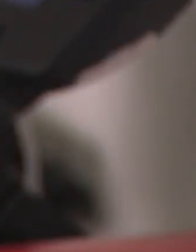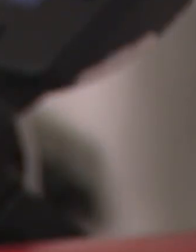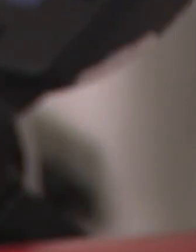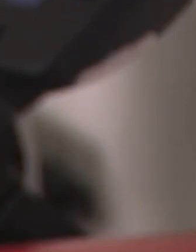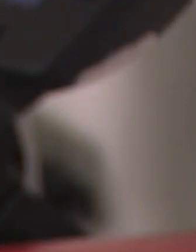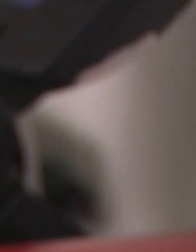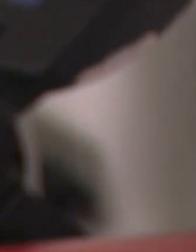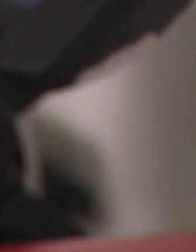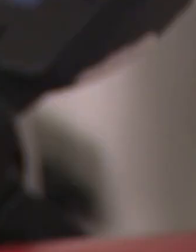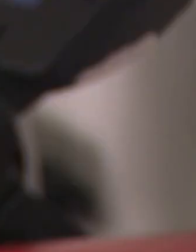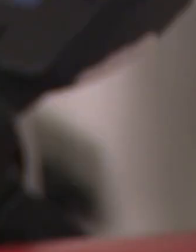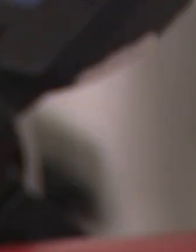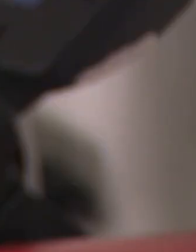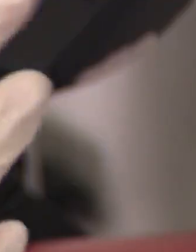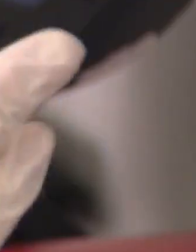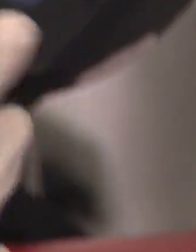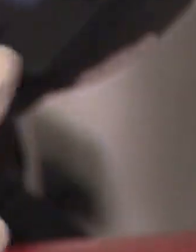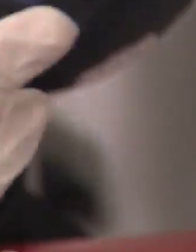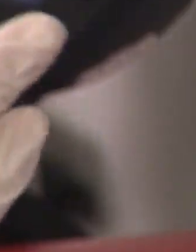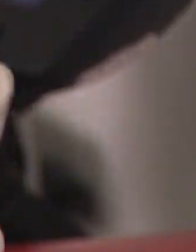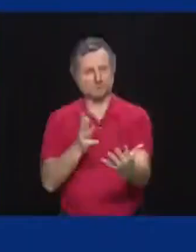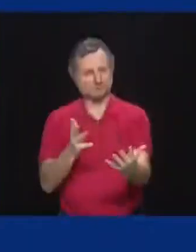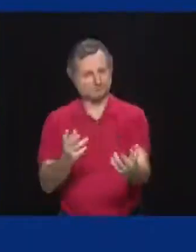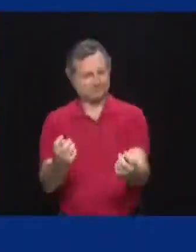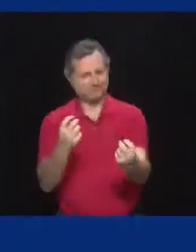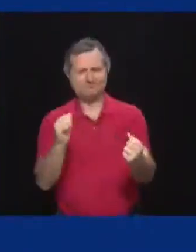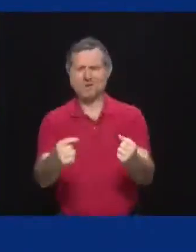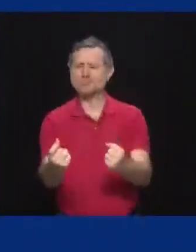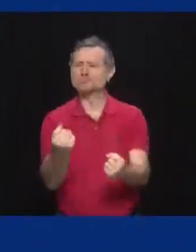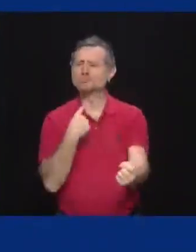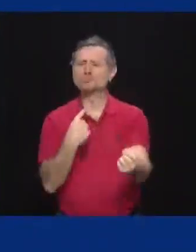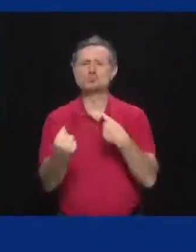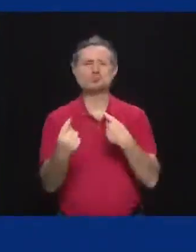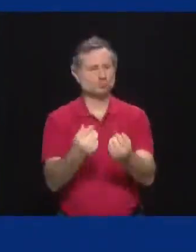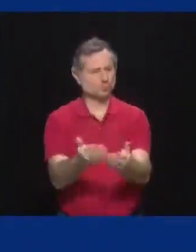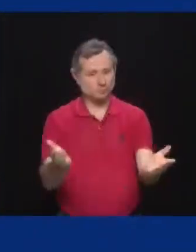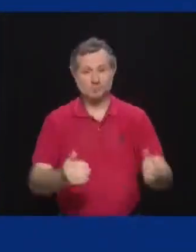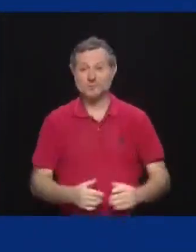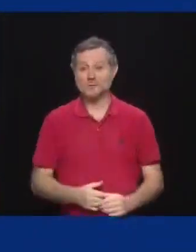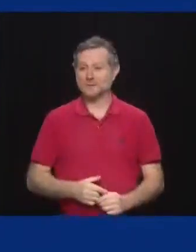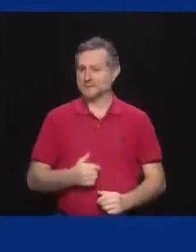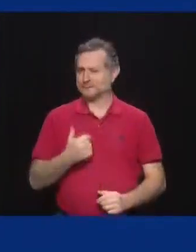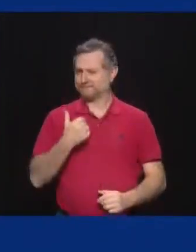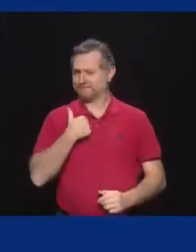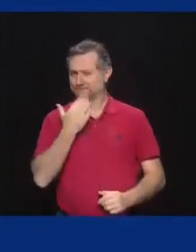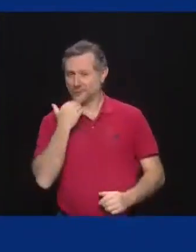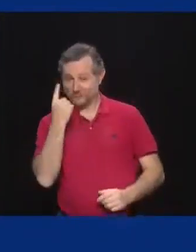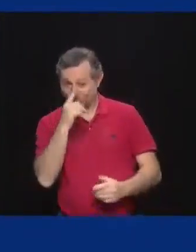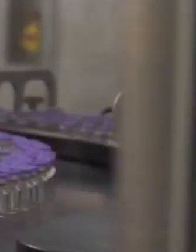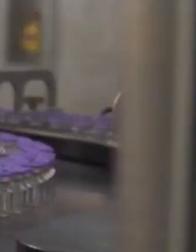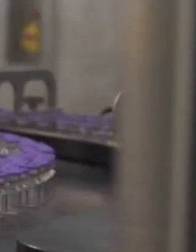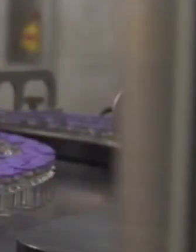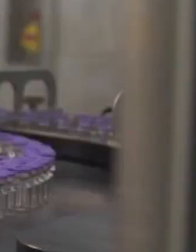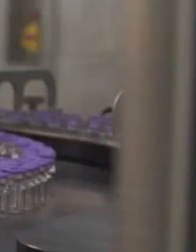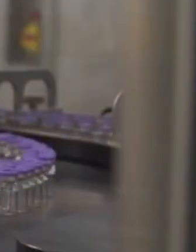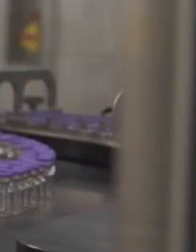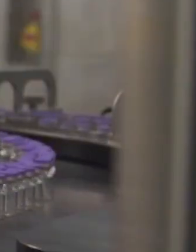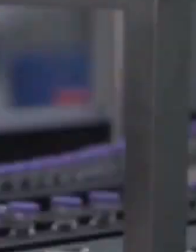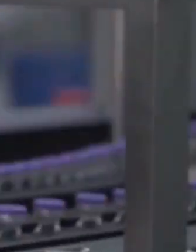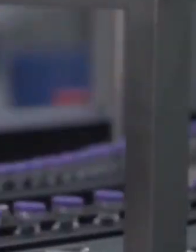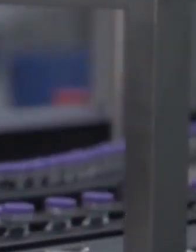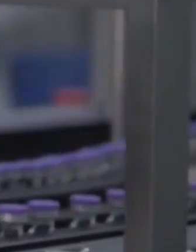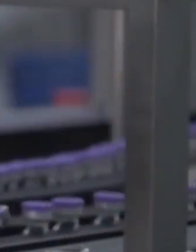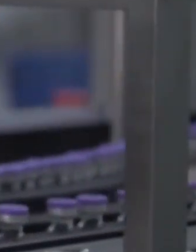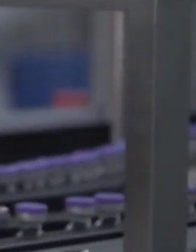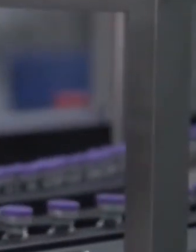toward the logistics in getting the vaccine into arms. At her COVID update on Wednesday, Governor Kathy Hochul says the state is ready